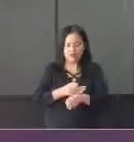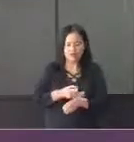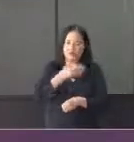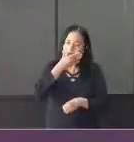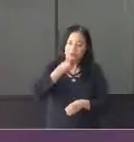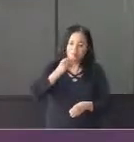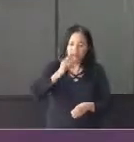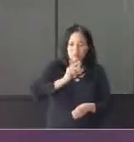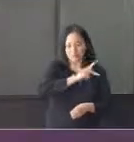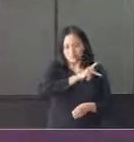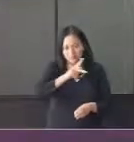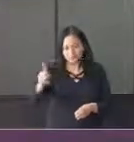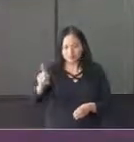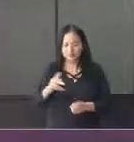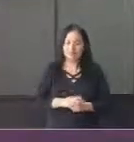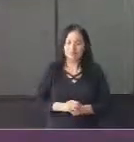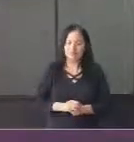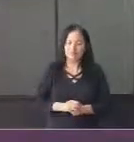for everybody.